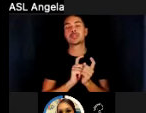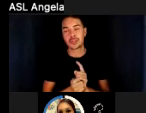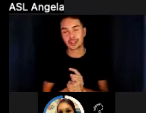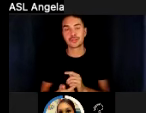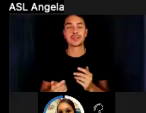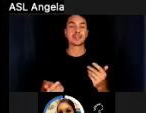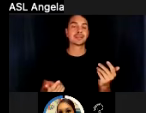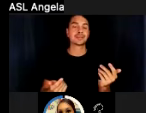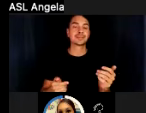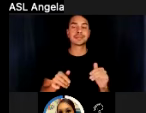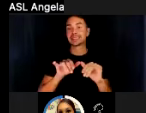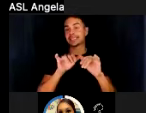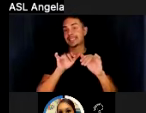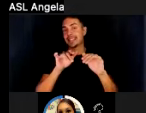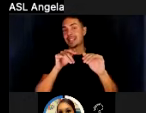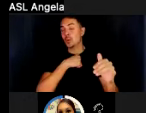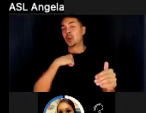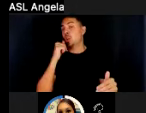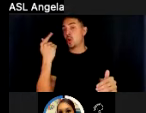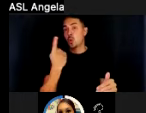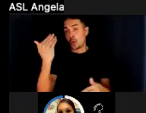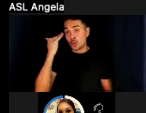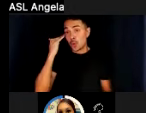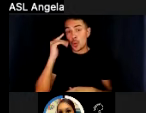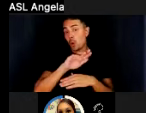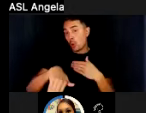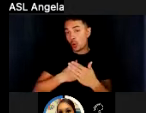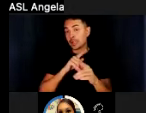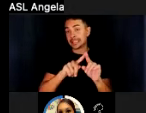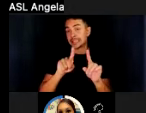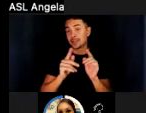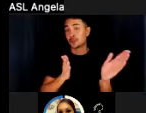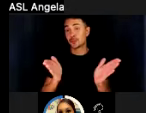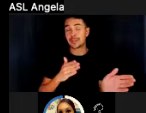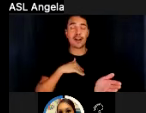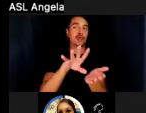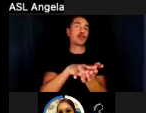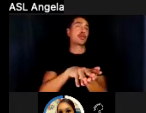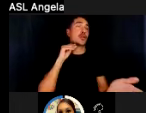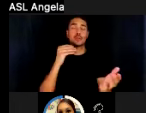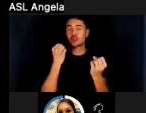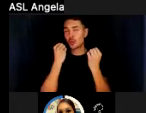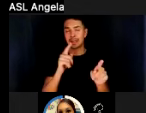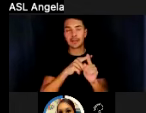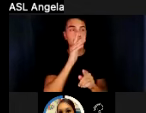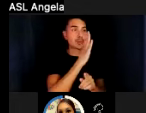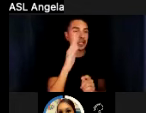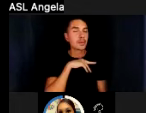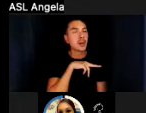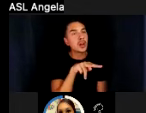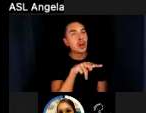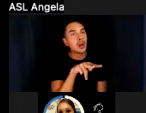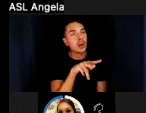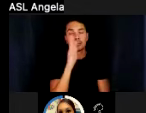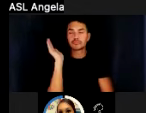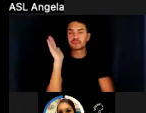change. We don't always know about all the services that are offered. I learned so many things in those presentations sometimes, and you could